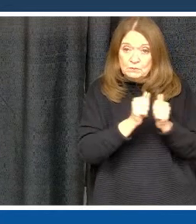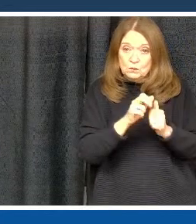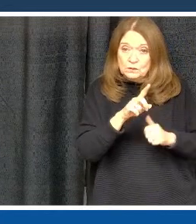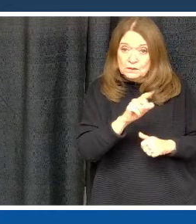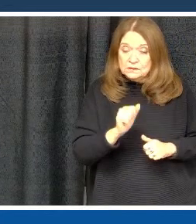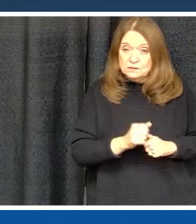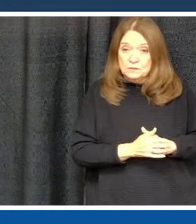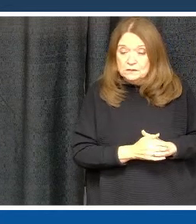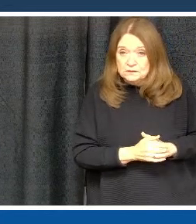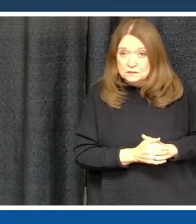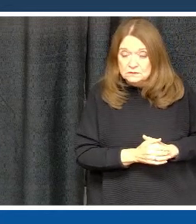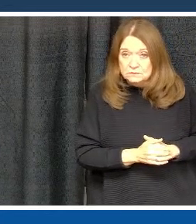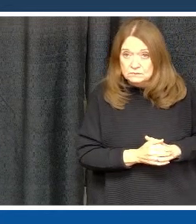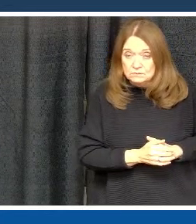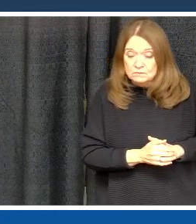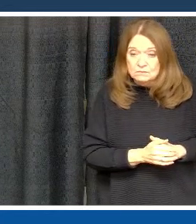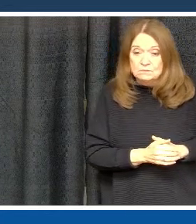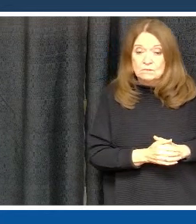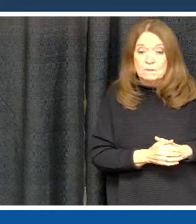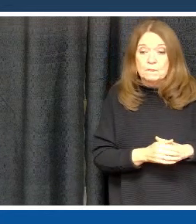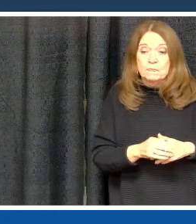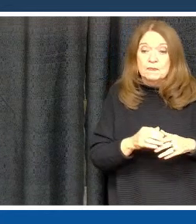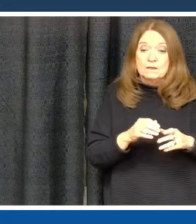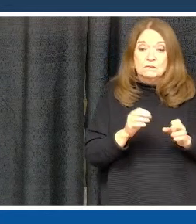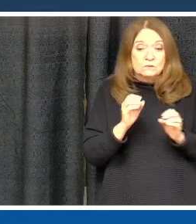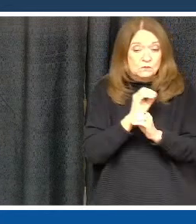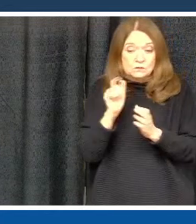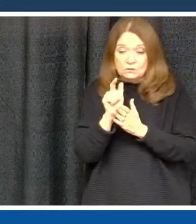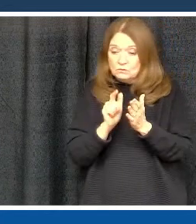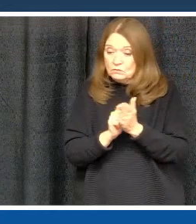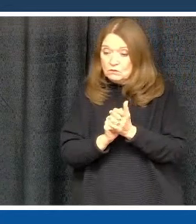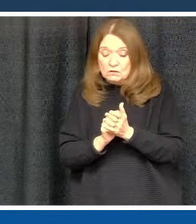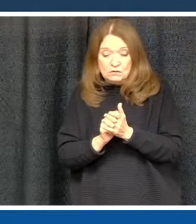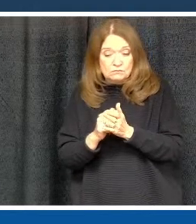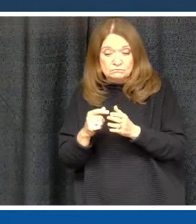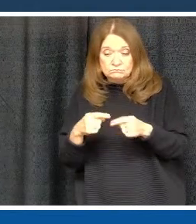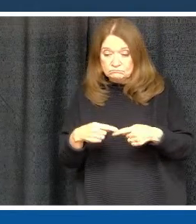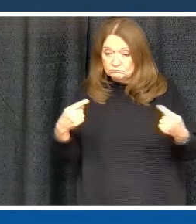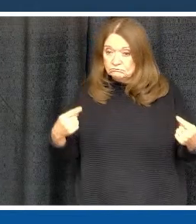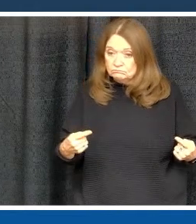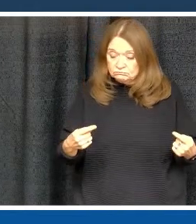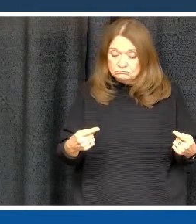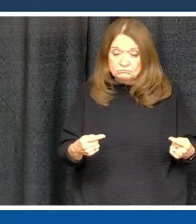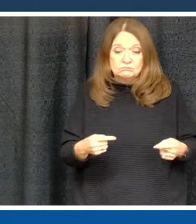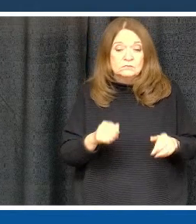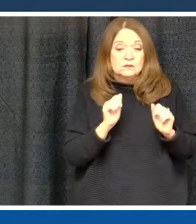disabilities. Notwithstanding any law to the contrary, any county, municipality, or